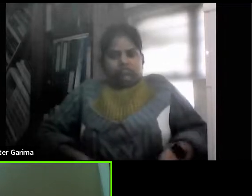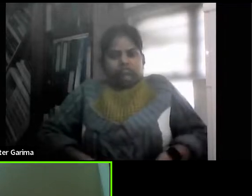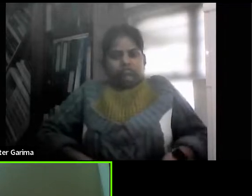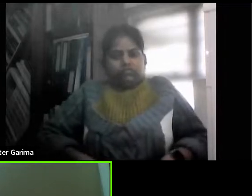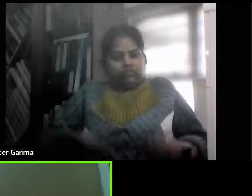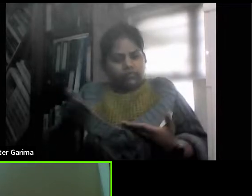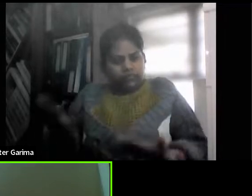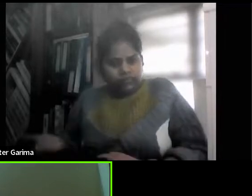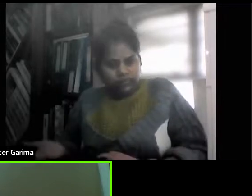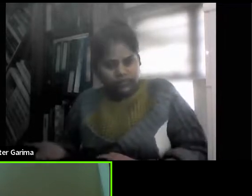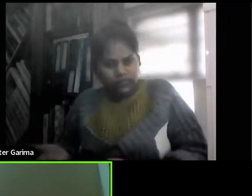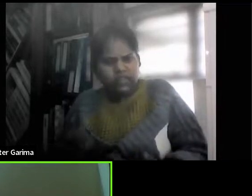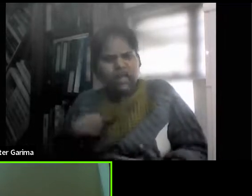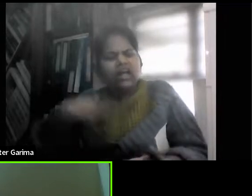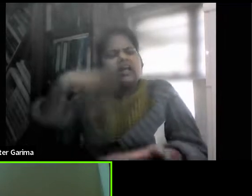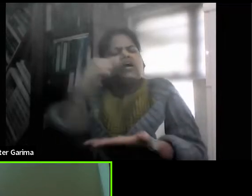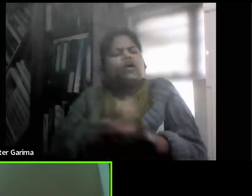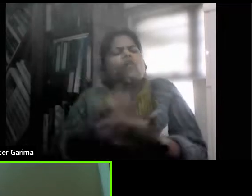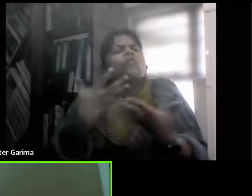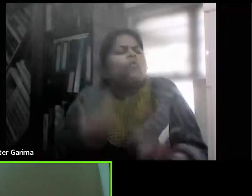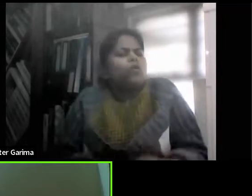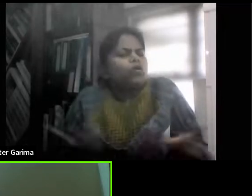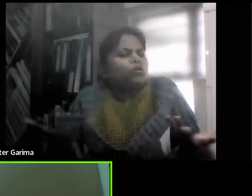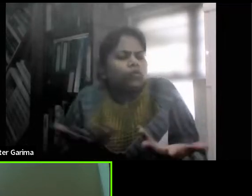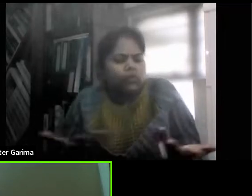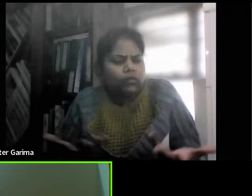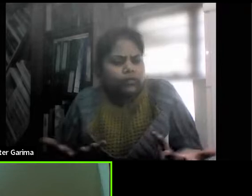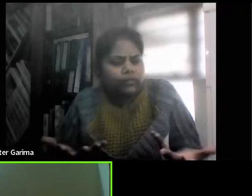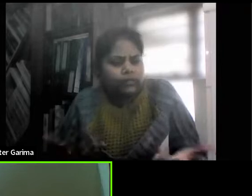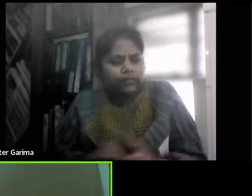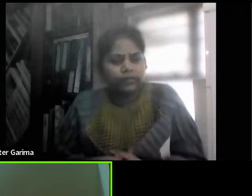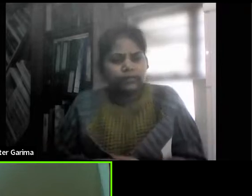major demand was, there